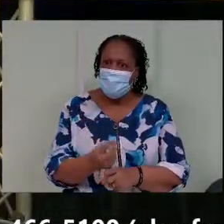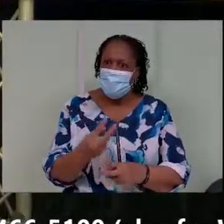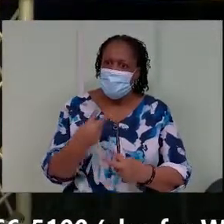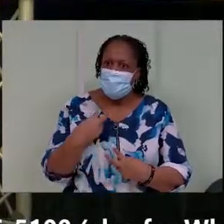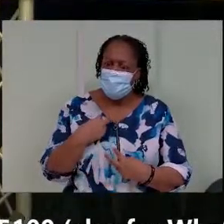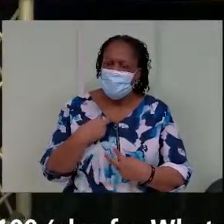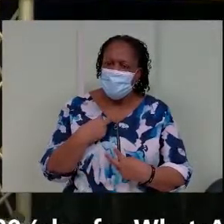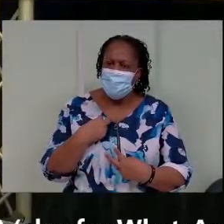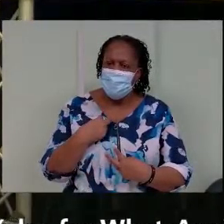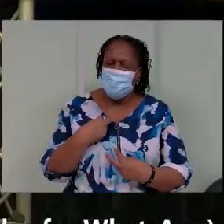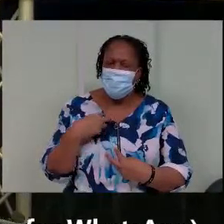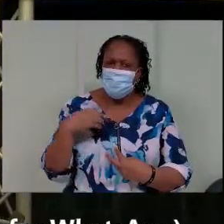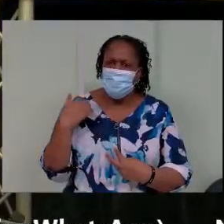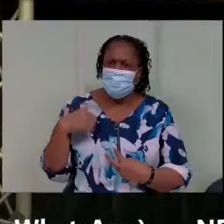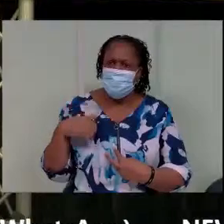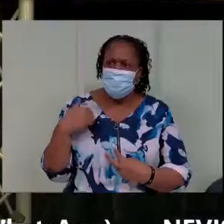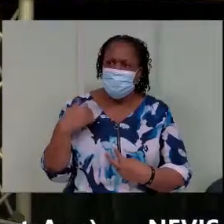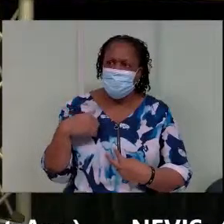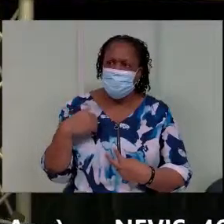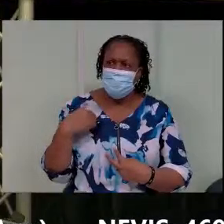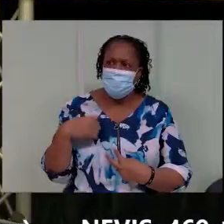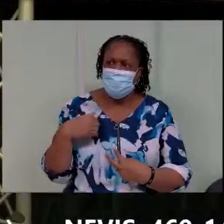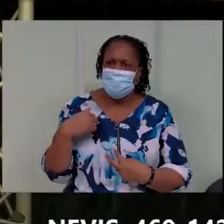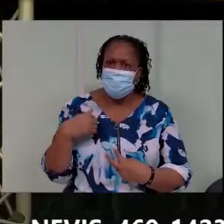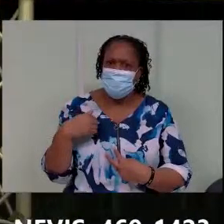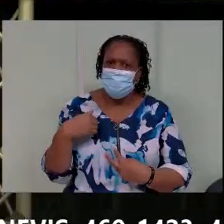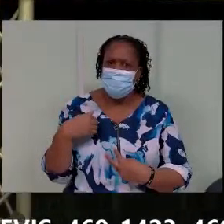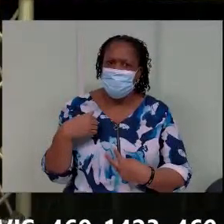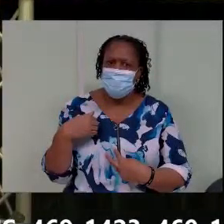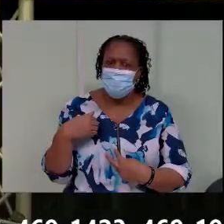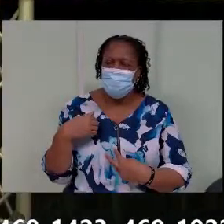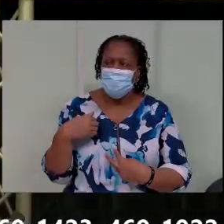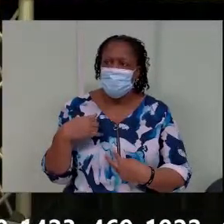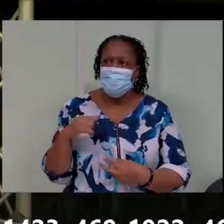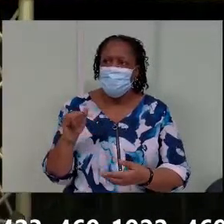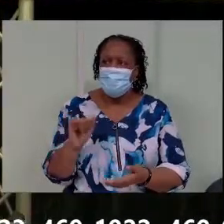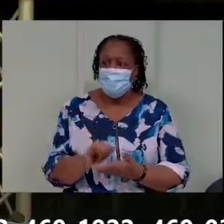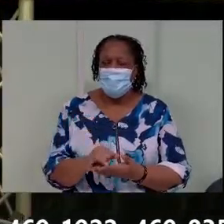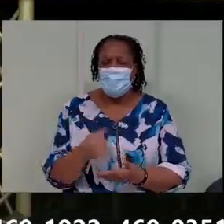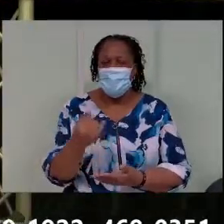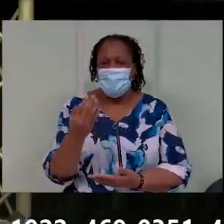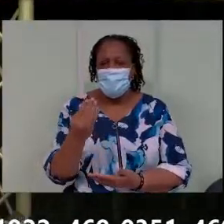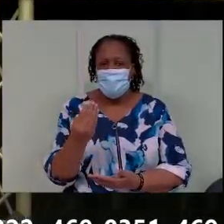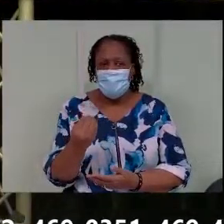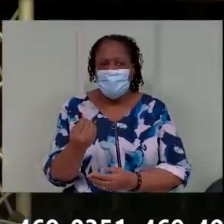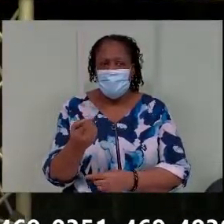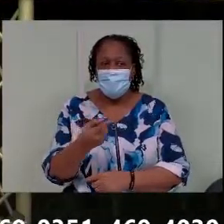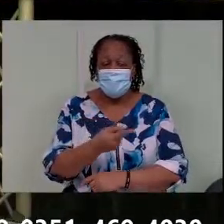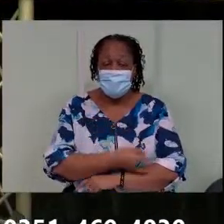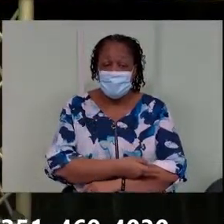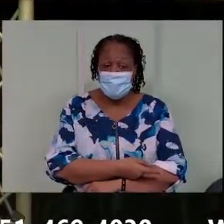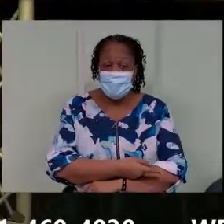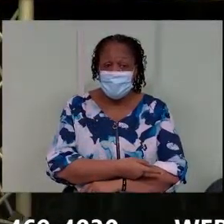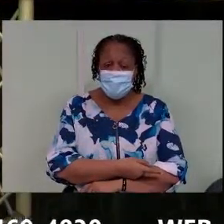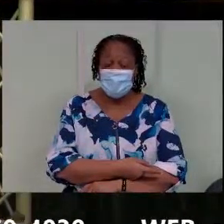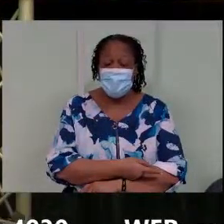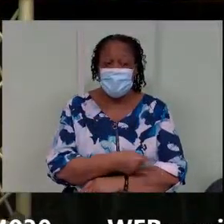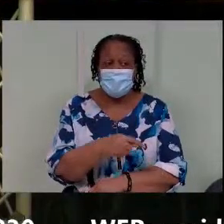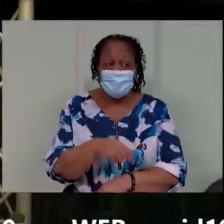I share that to underscore that the 14-day period of